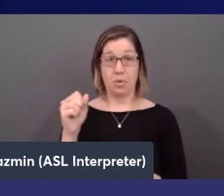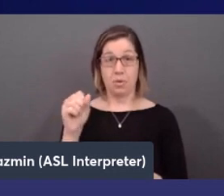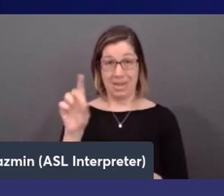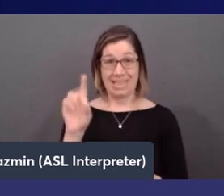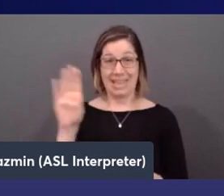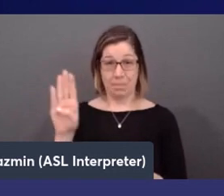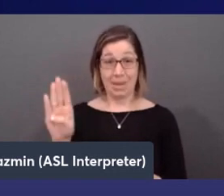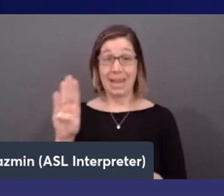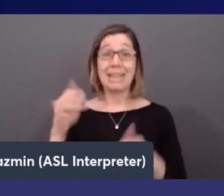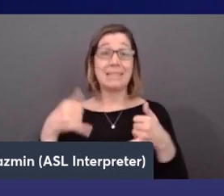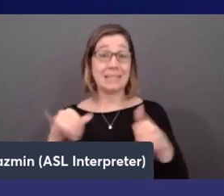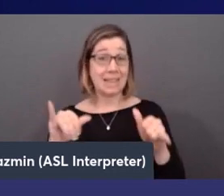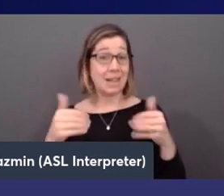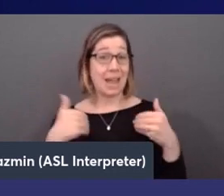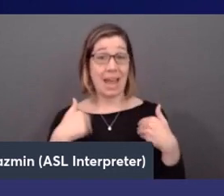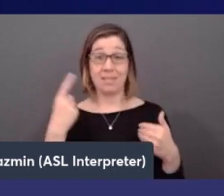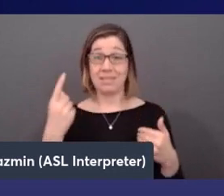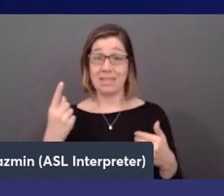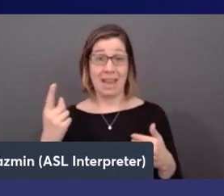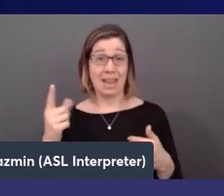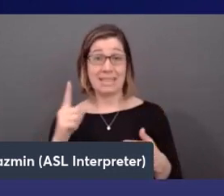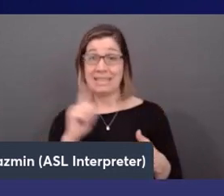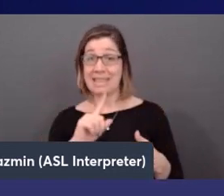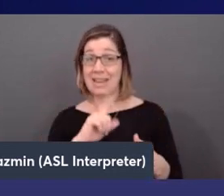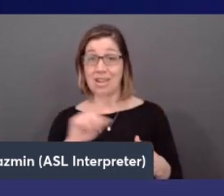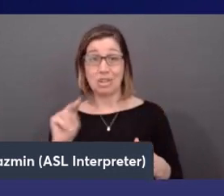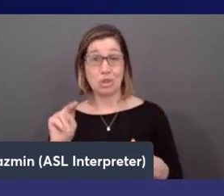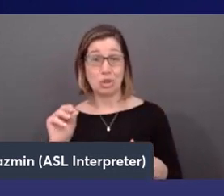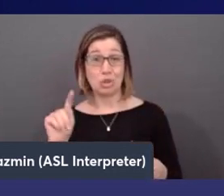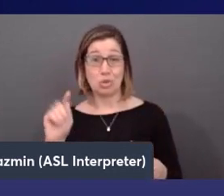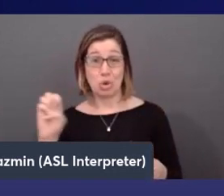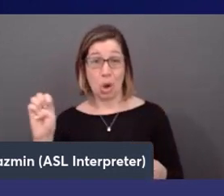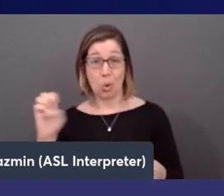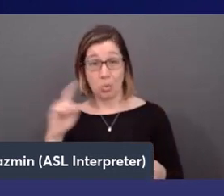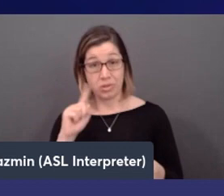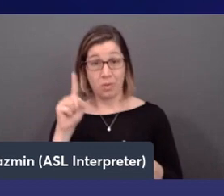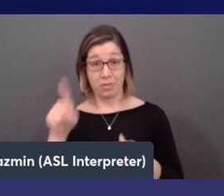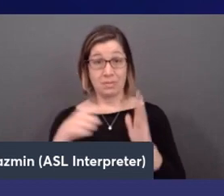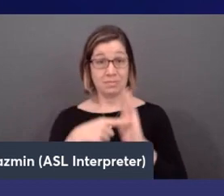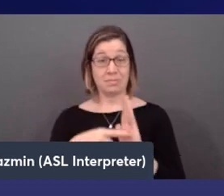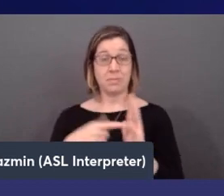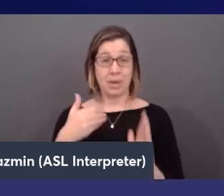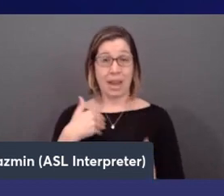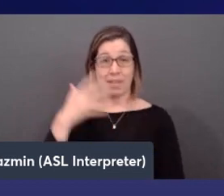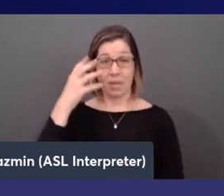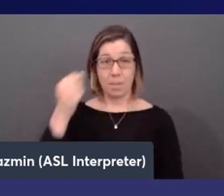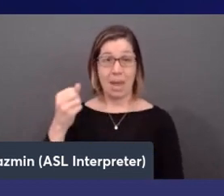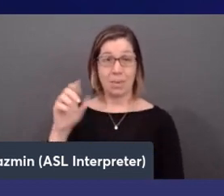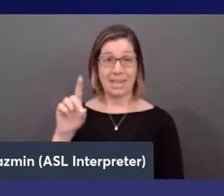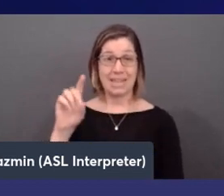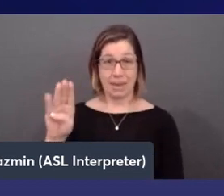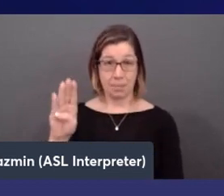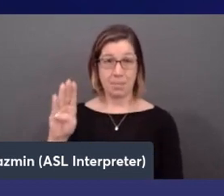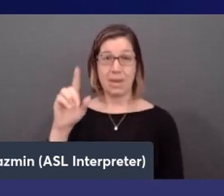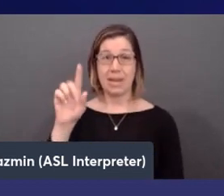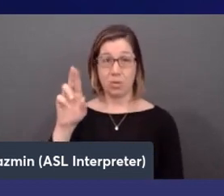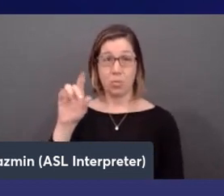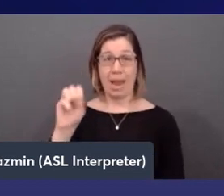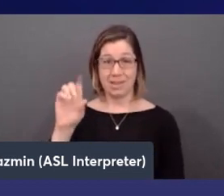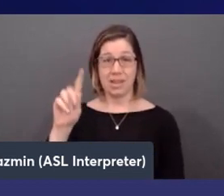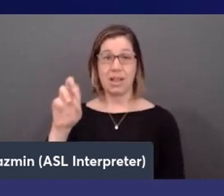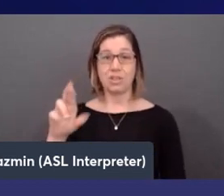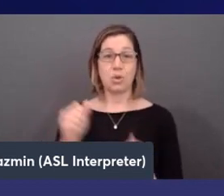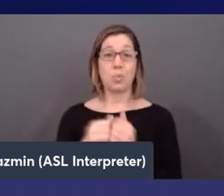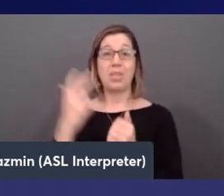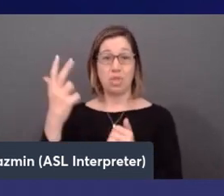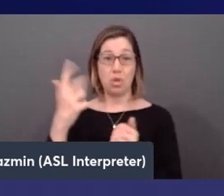node, right? So you, in this case, on this example, we have MemoryDB for Redis cluster with 3 nodes,